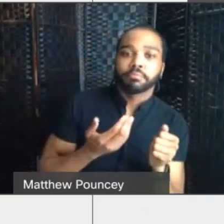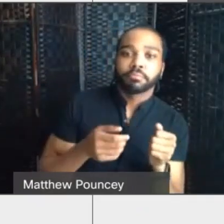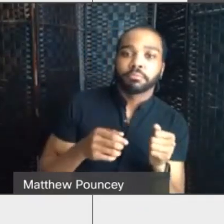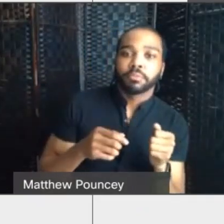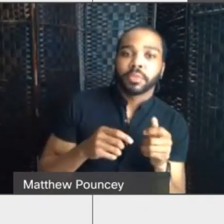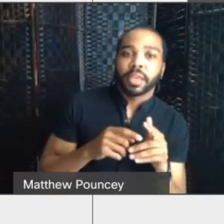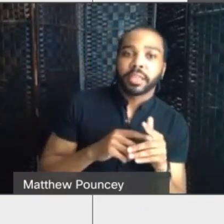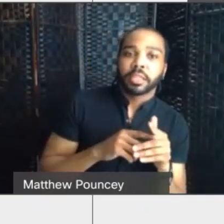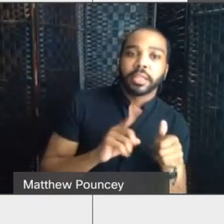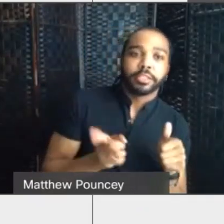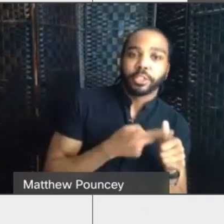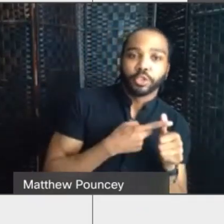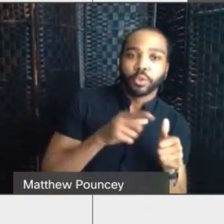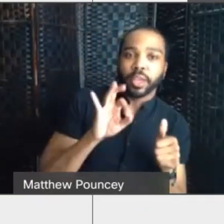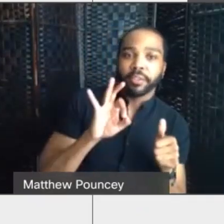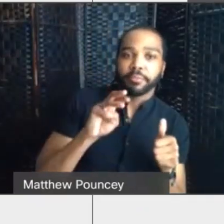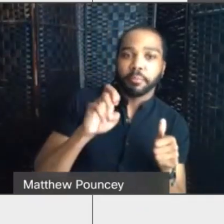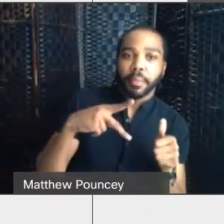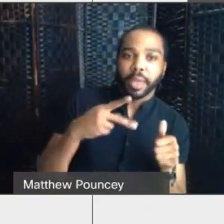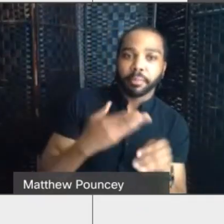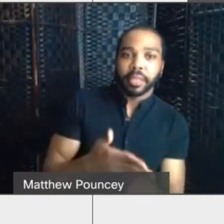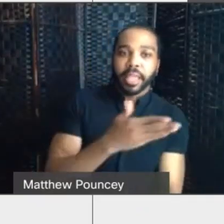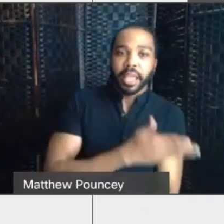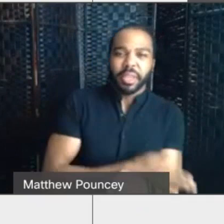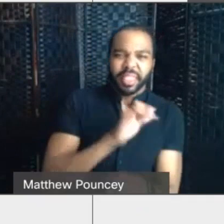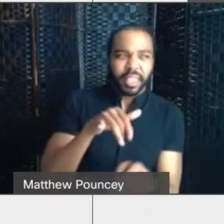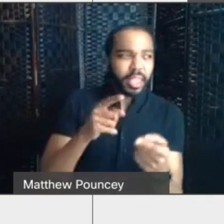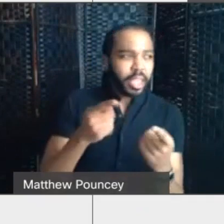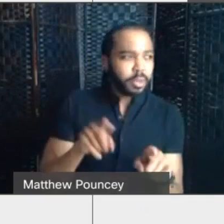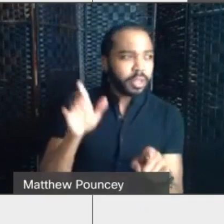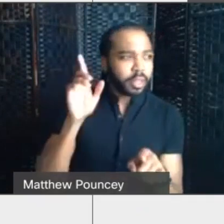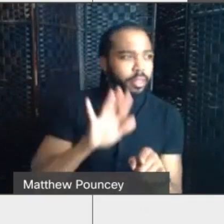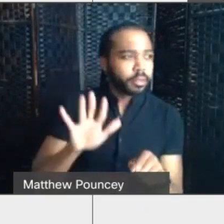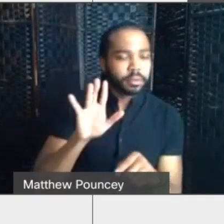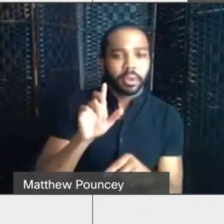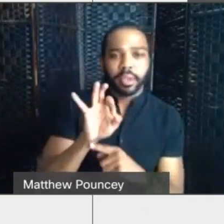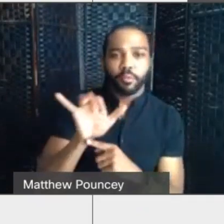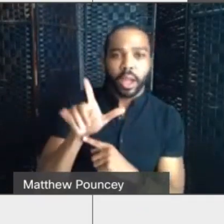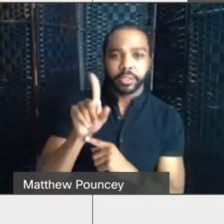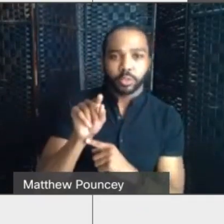Fmap enhancement that began in fiscal year 20.